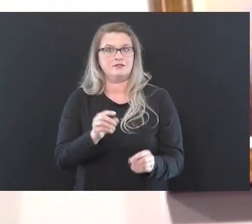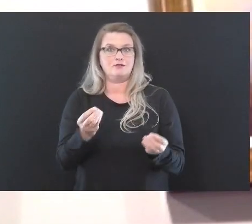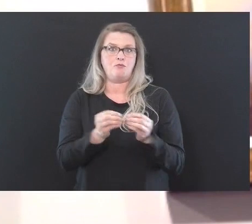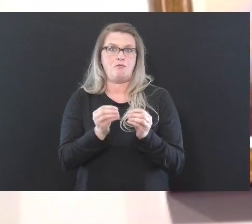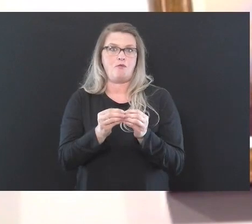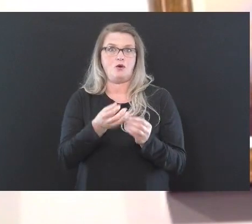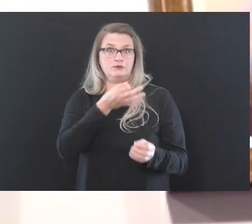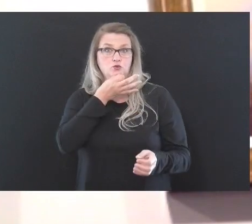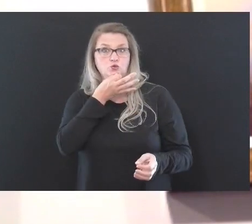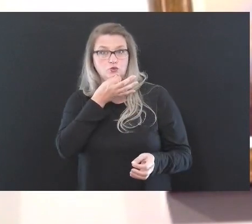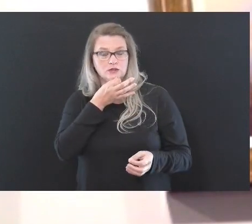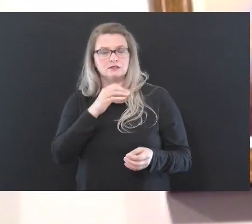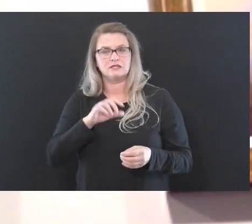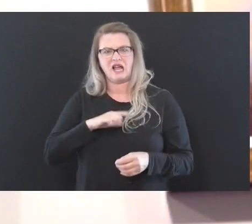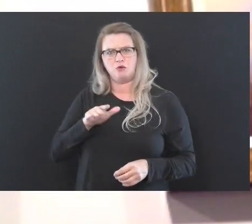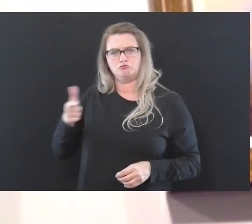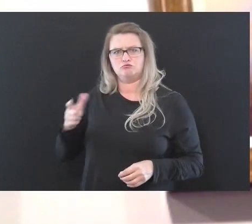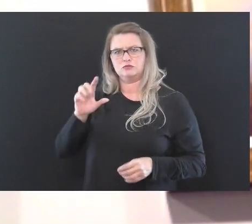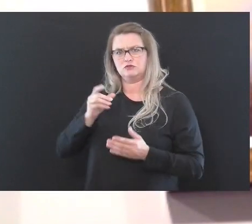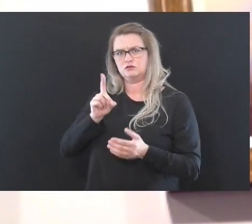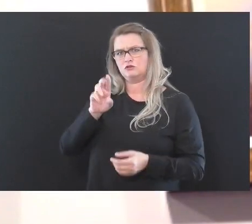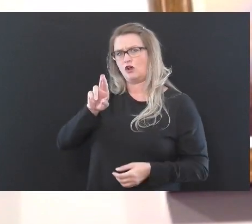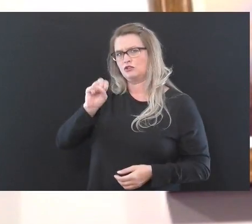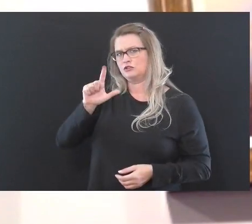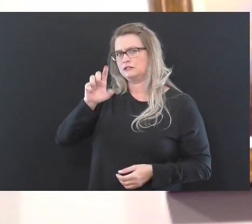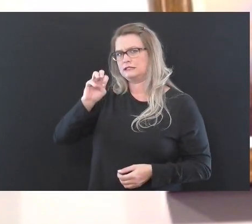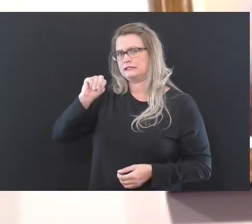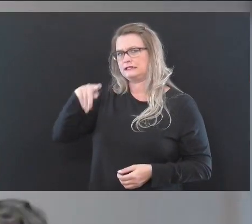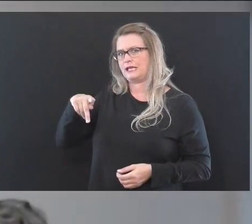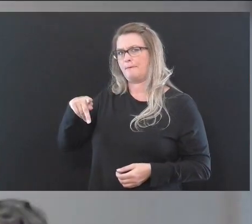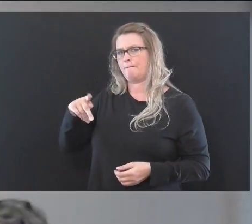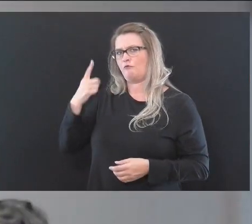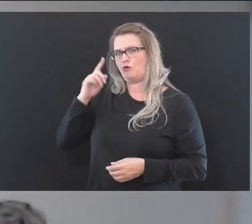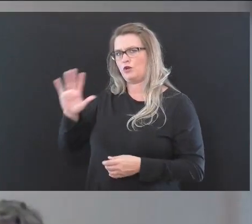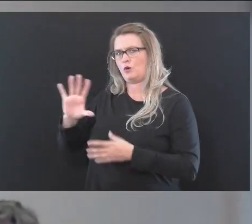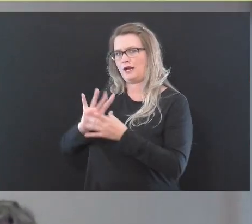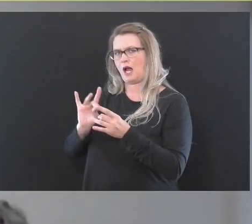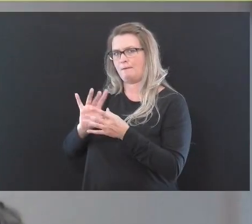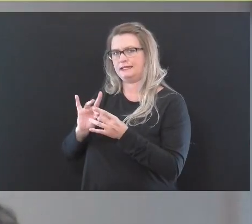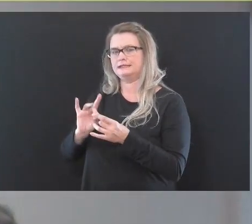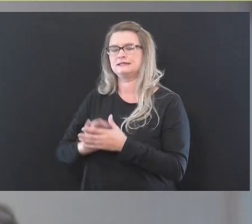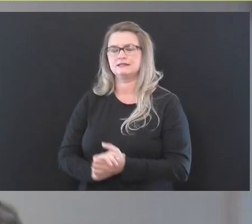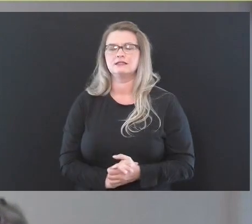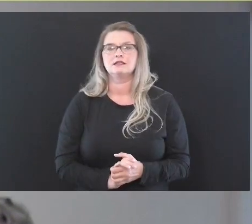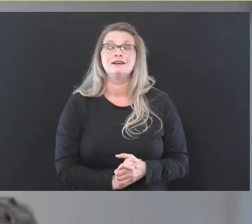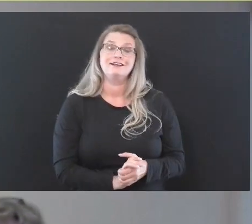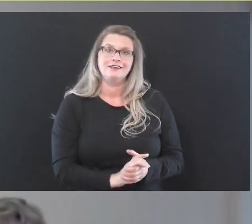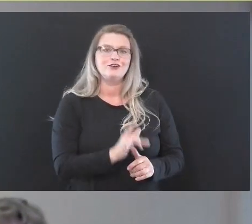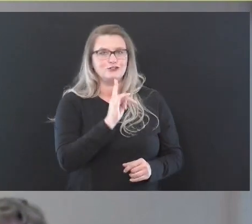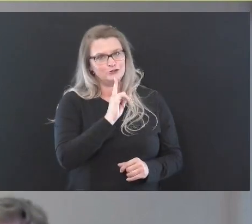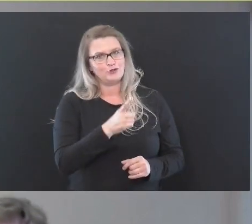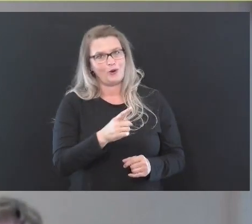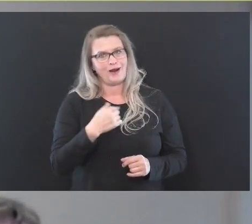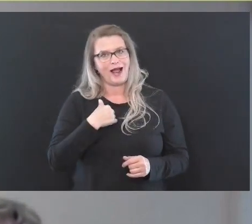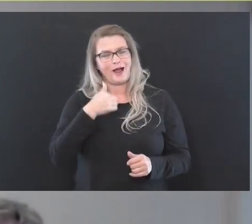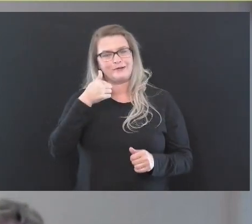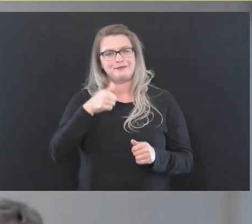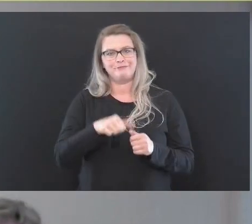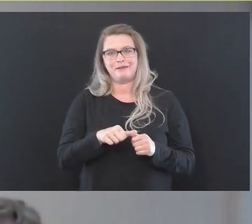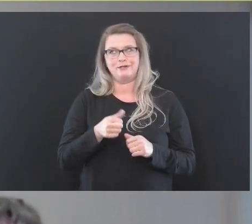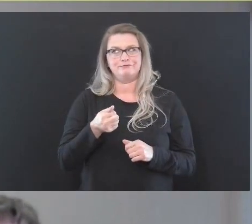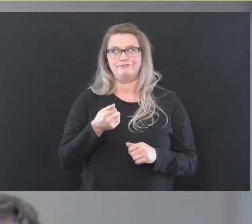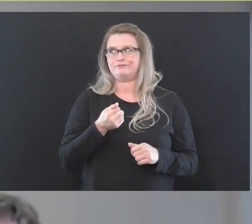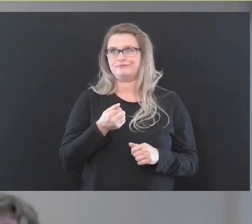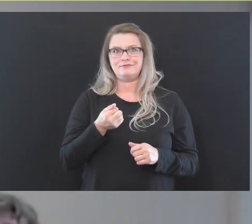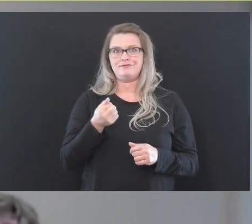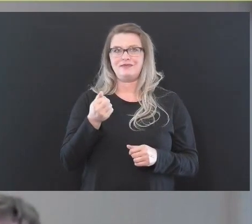Dr. Slimp, I'll turn it over to you for any other comments. Sure. I think we have to remember that it's only been in the